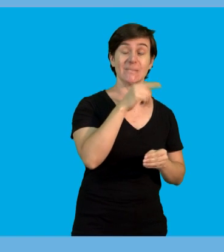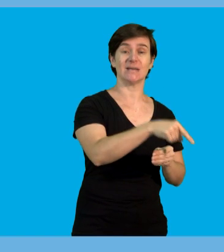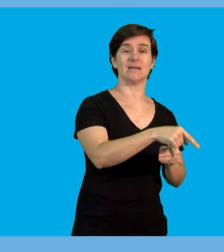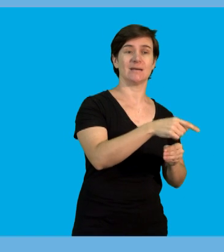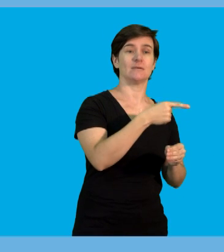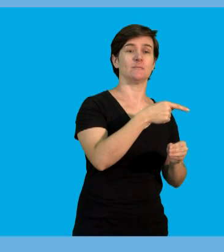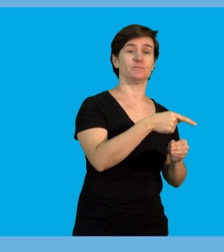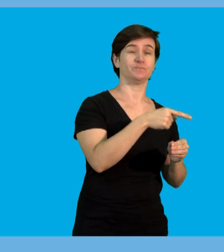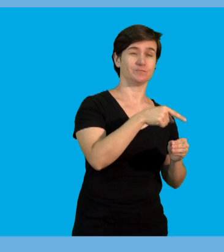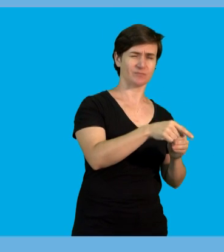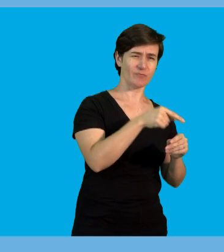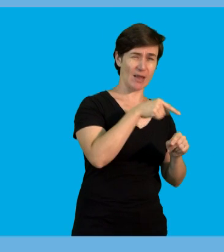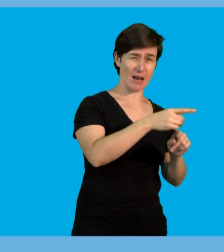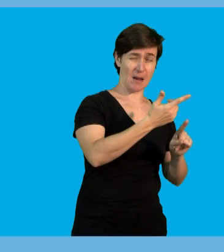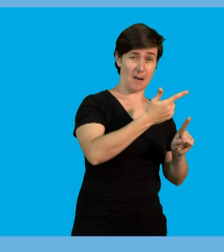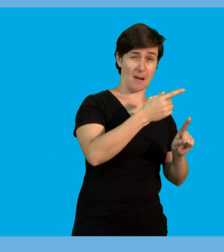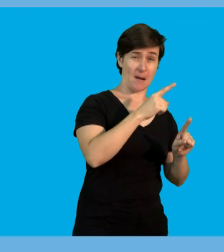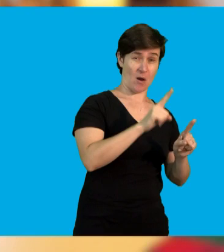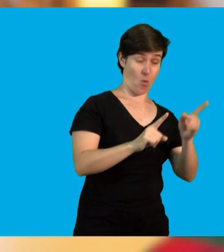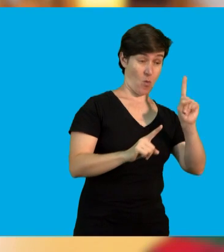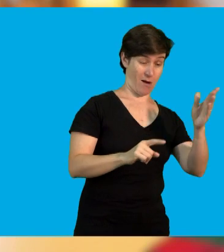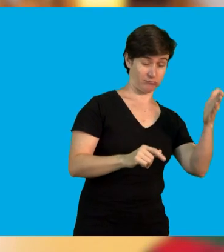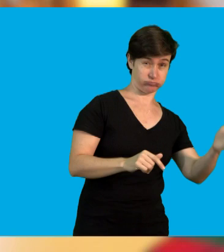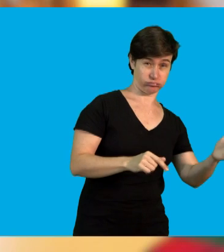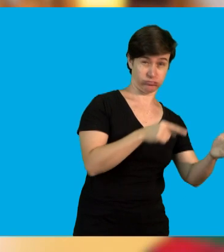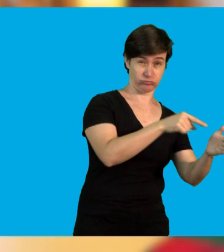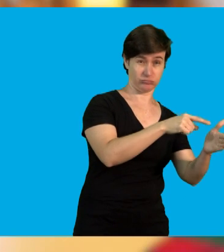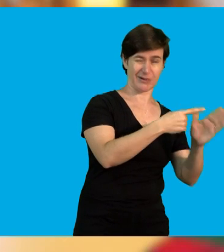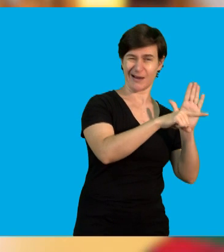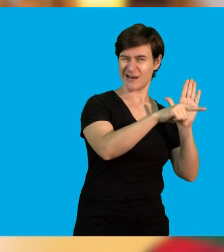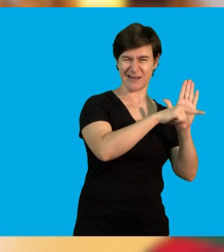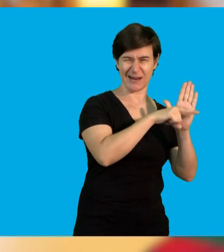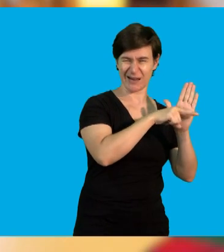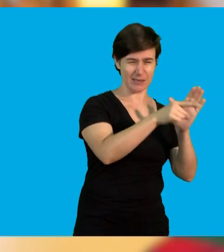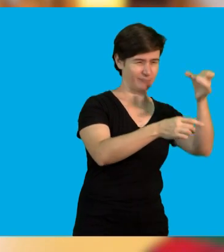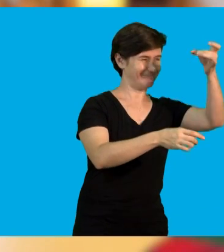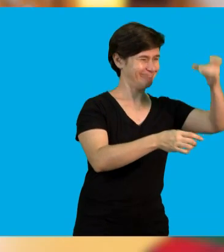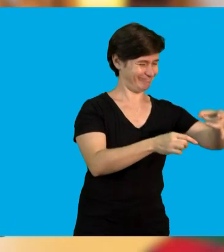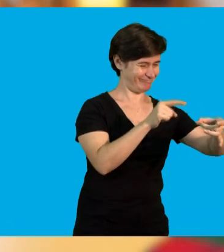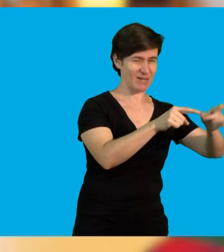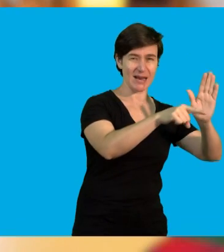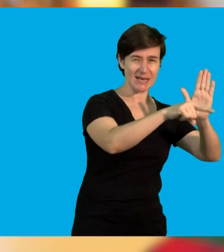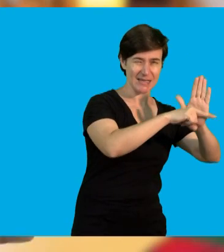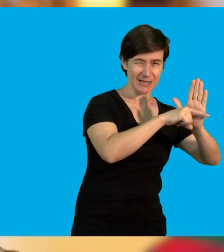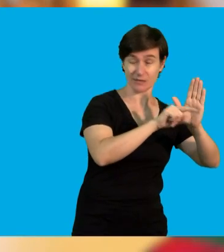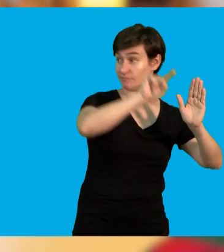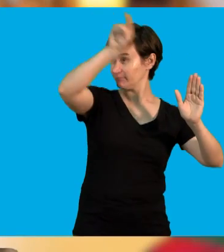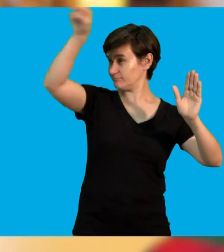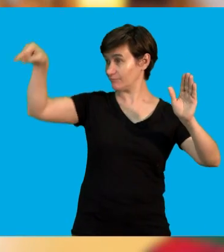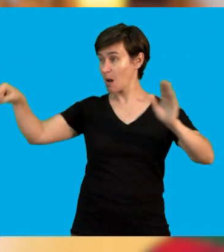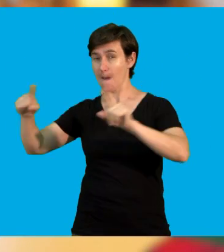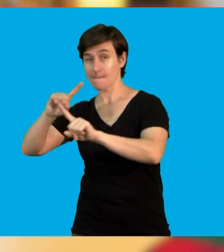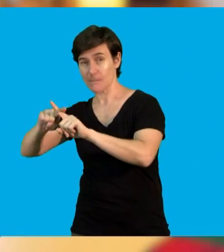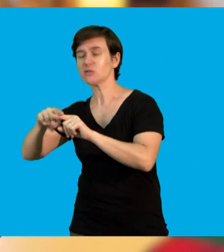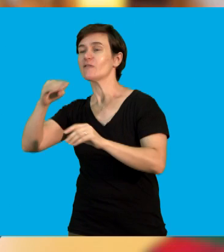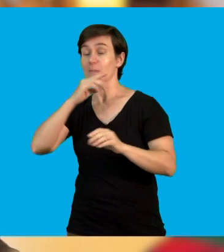positive electrode. So it's going to be pushing our electrons from one negative electrode to the other positive electrode.